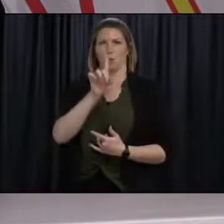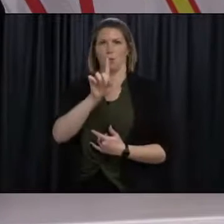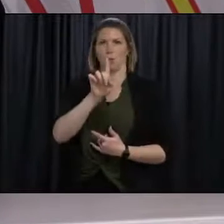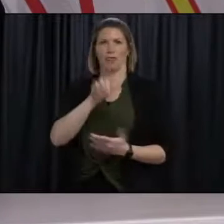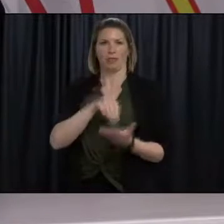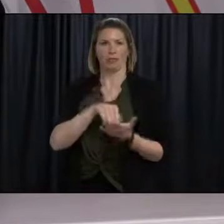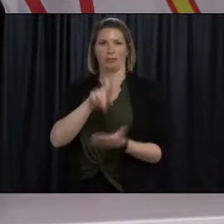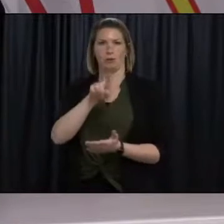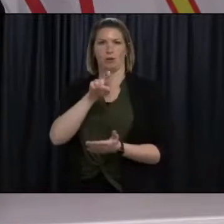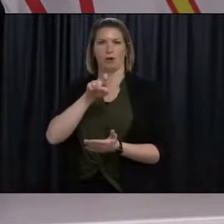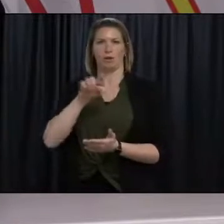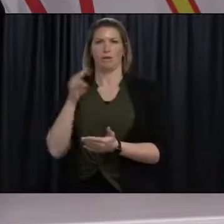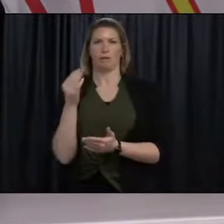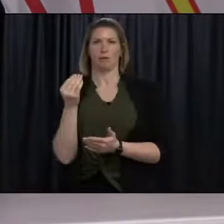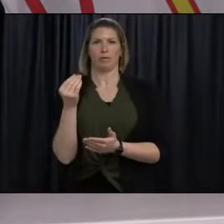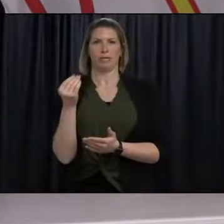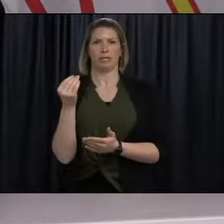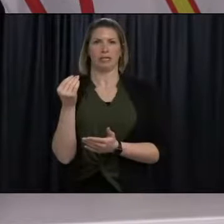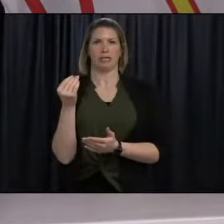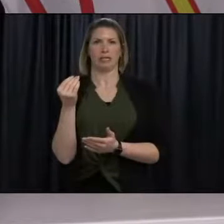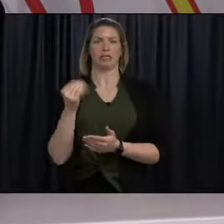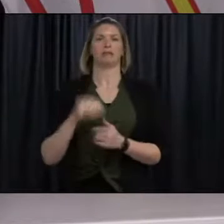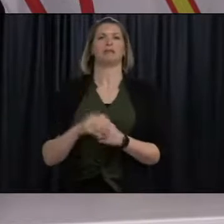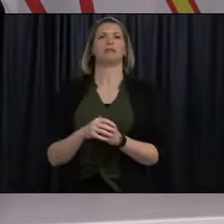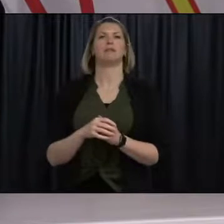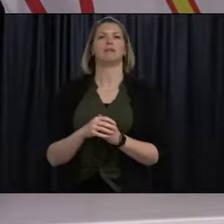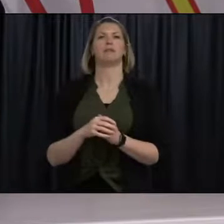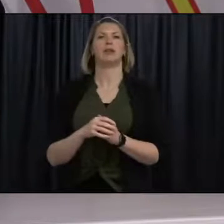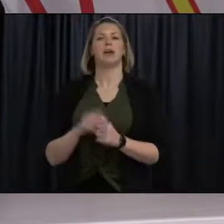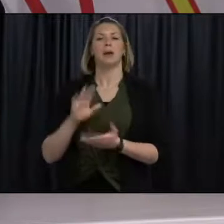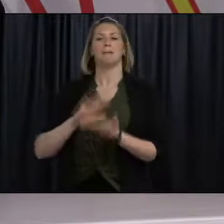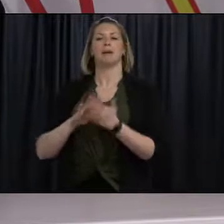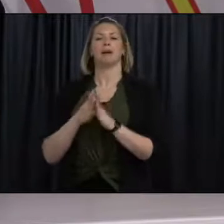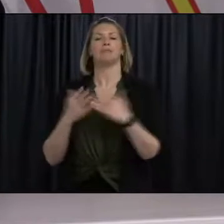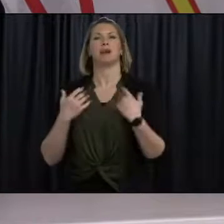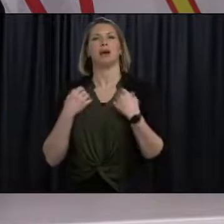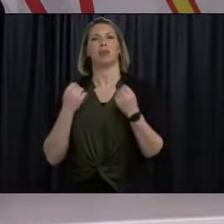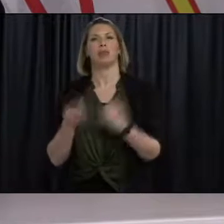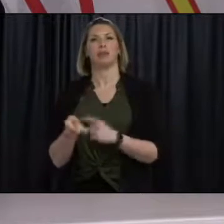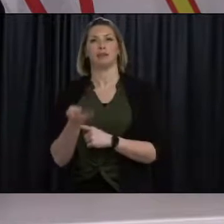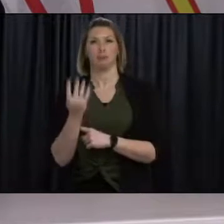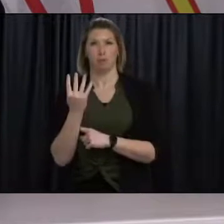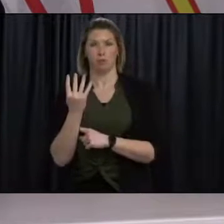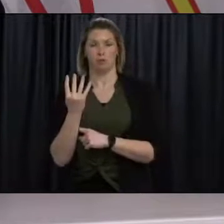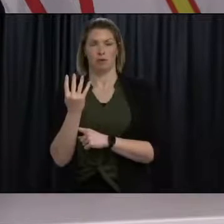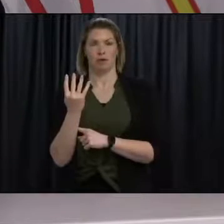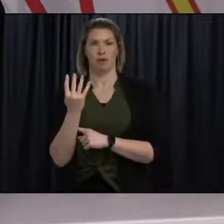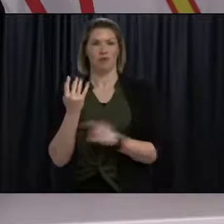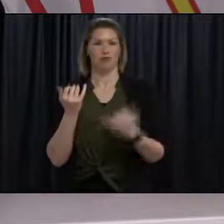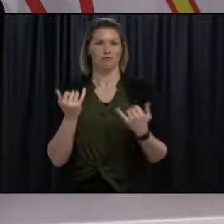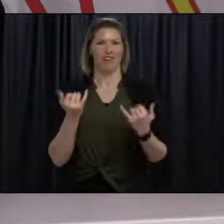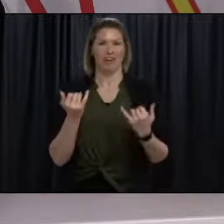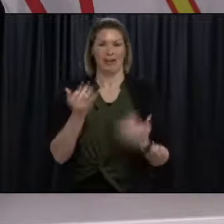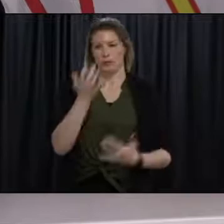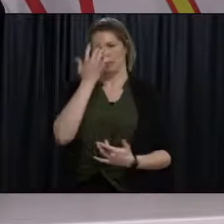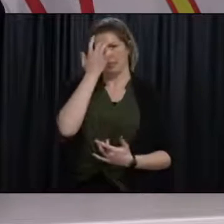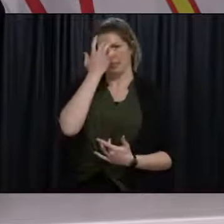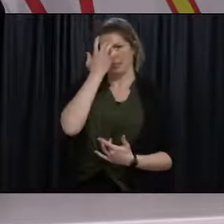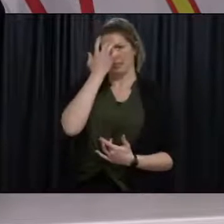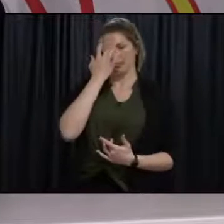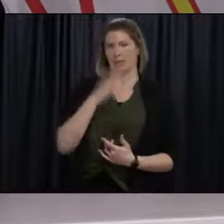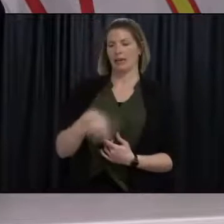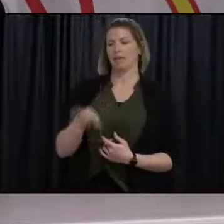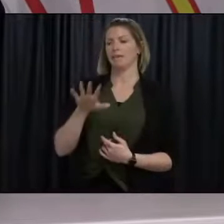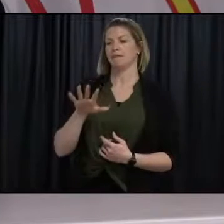1,114. And there have been 4 new recoveries, and we now have 58 active cases in the